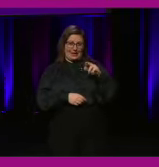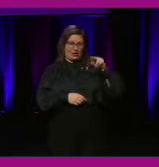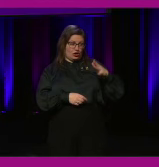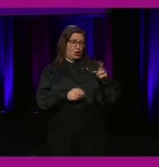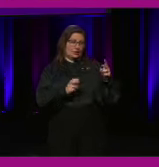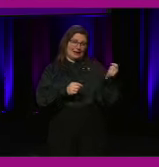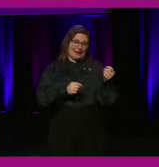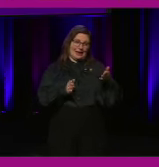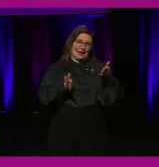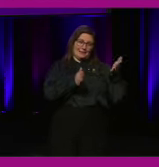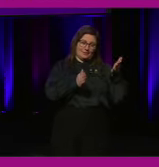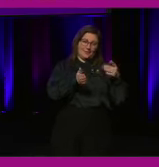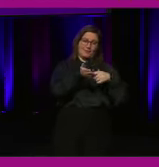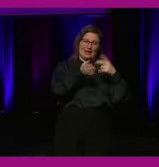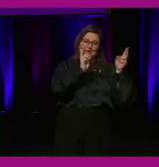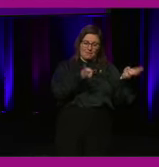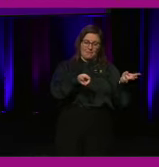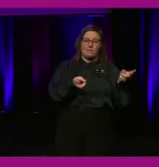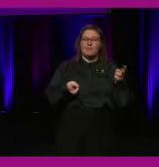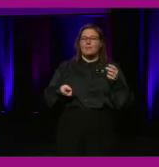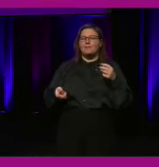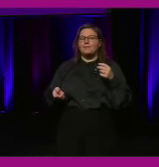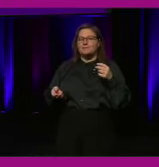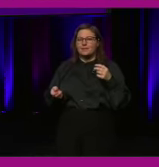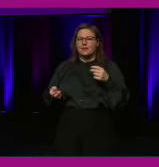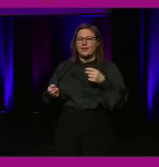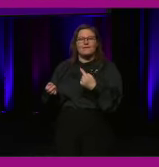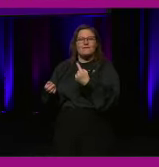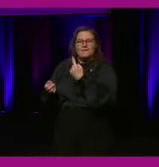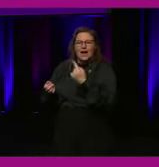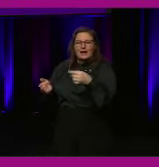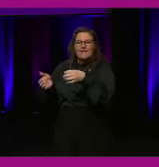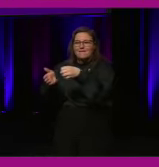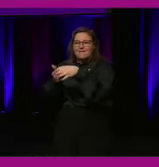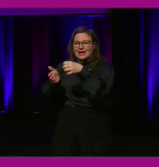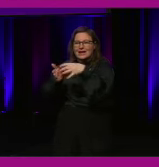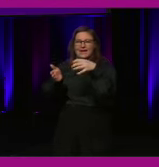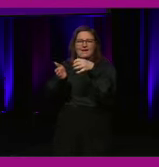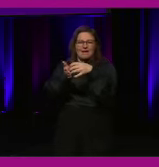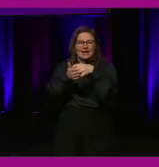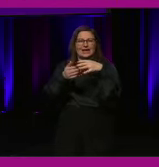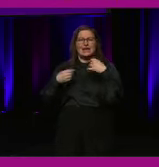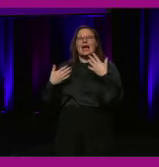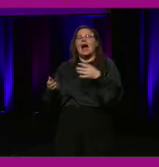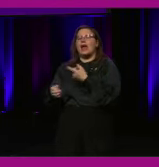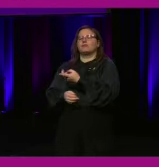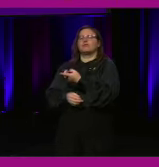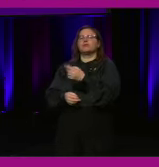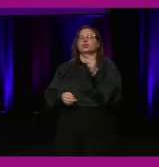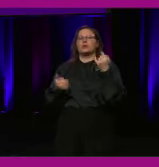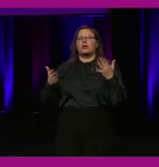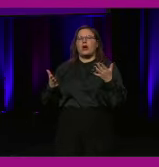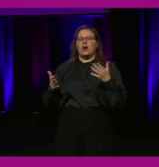to that in his comments, that each of those values are, of course, contested, and each of those values